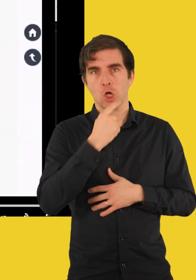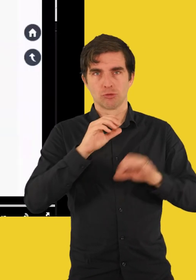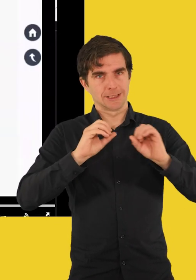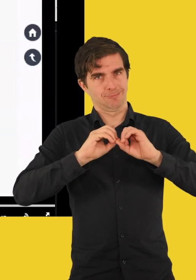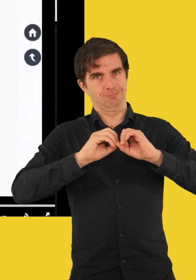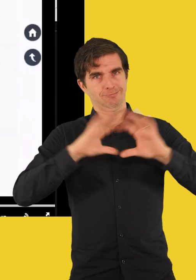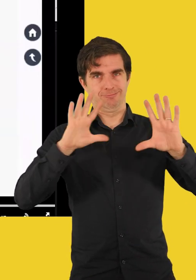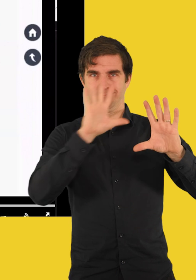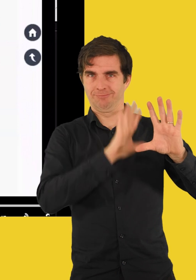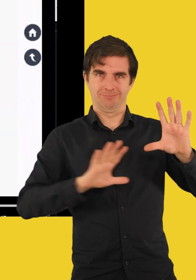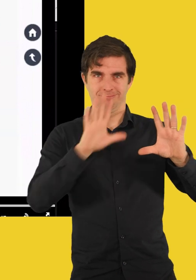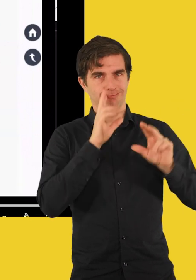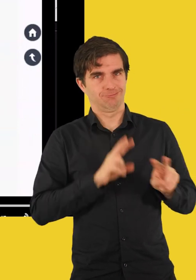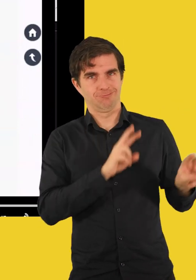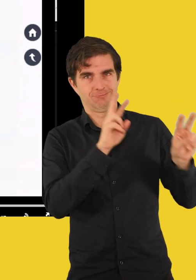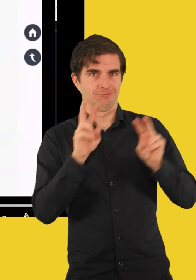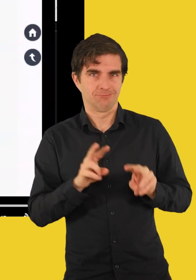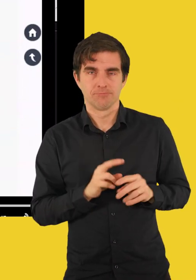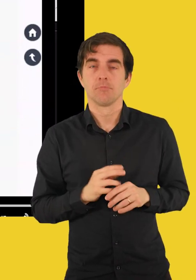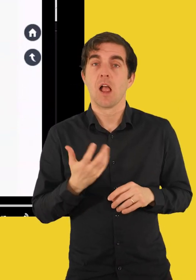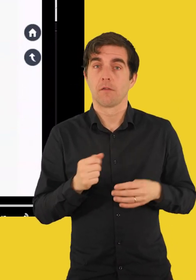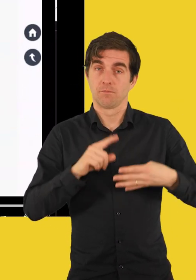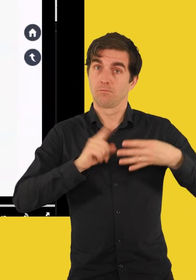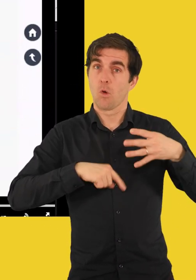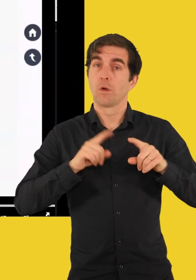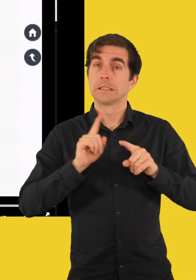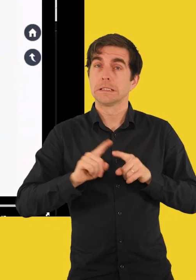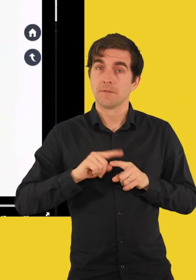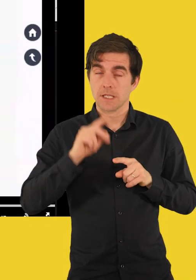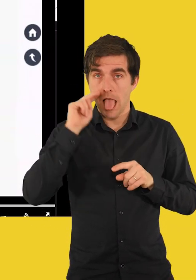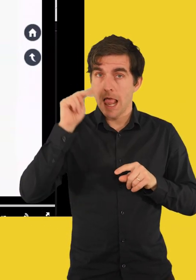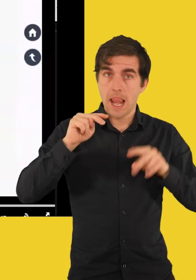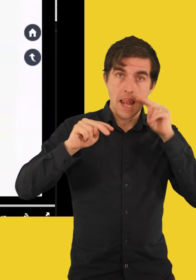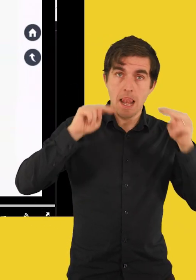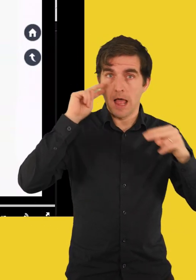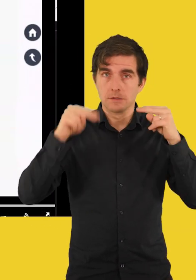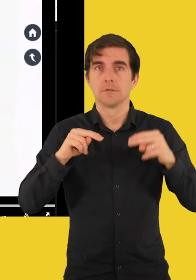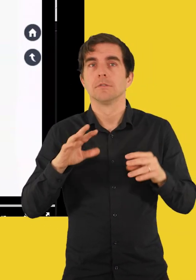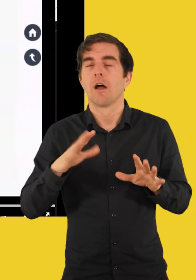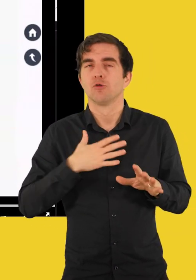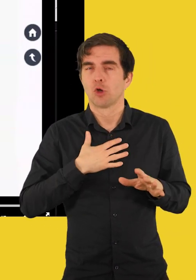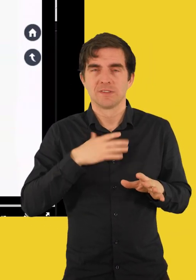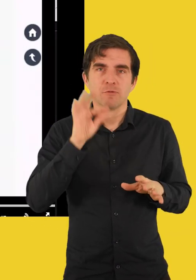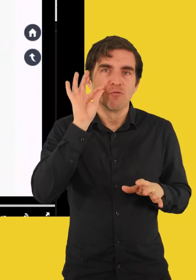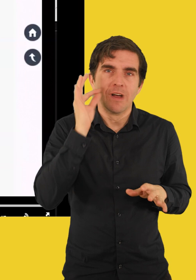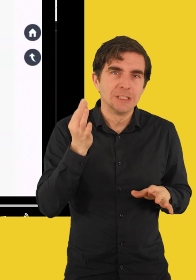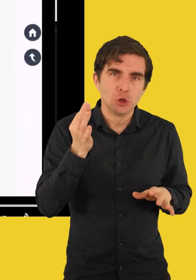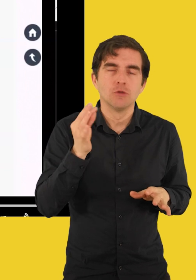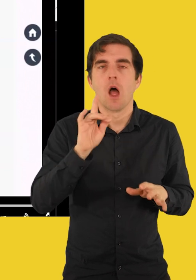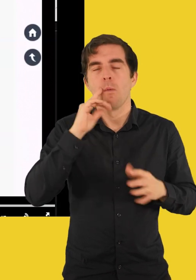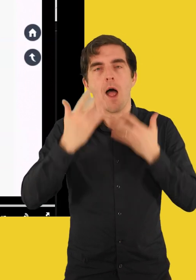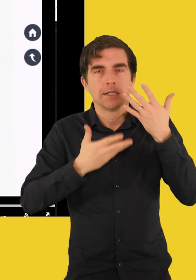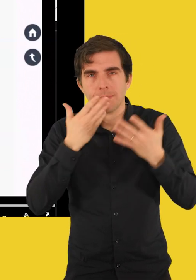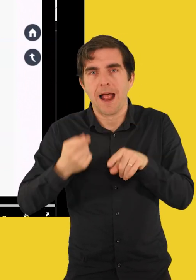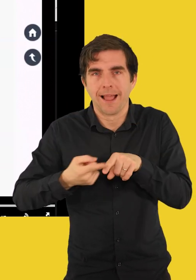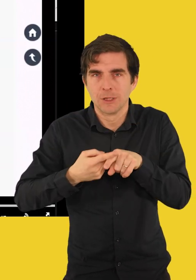Here you have the Doughnut portraits, and you have the four different lenses. Oh yeah, it's in French, sorry, but I'll